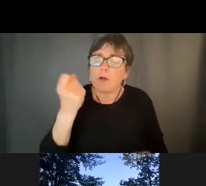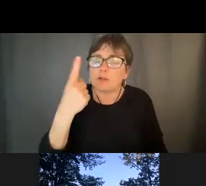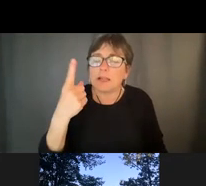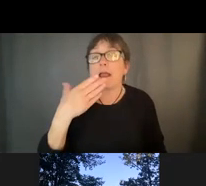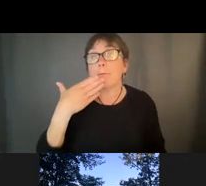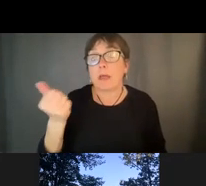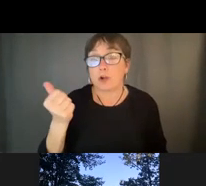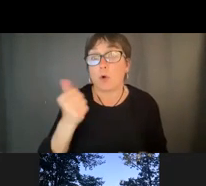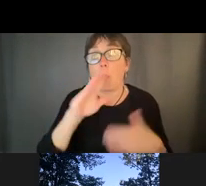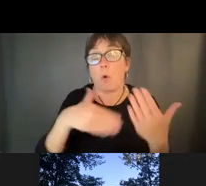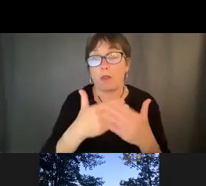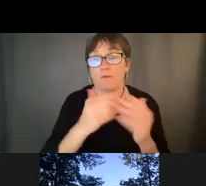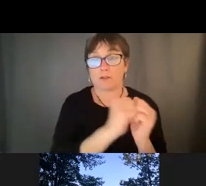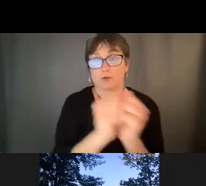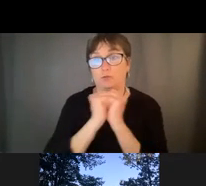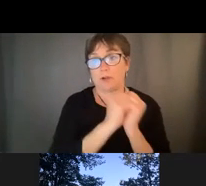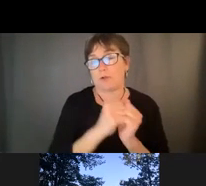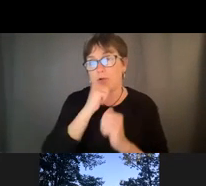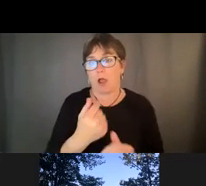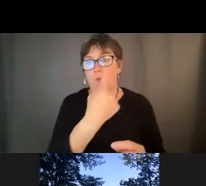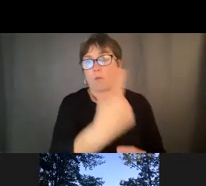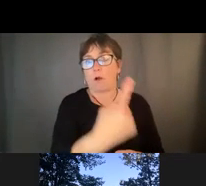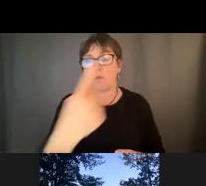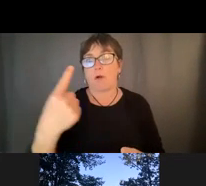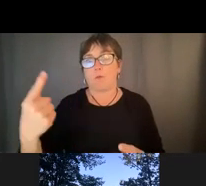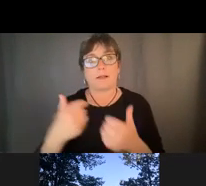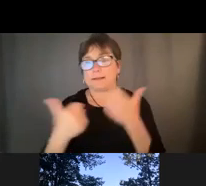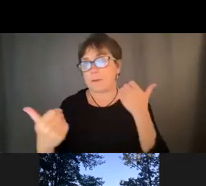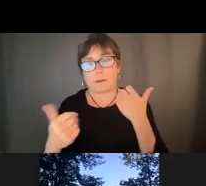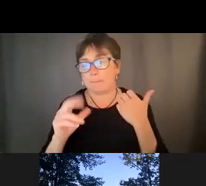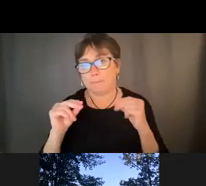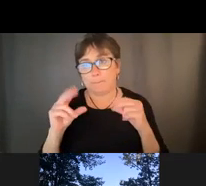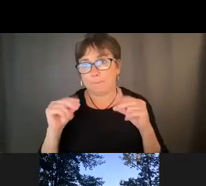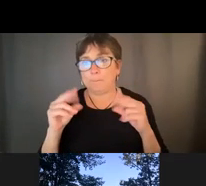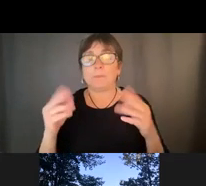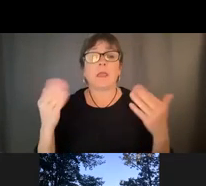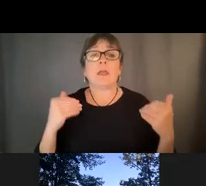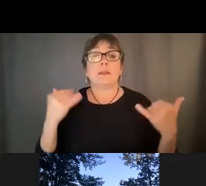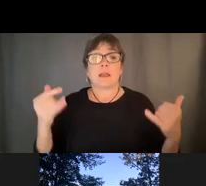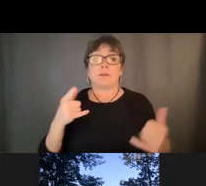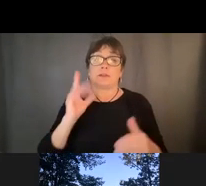So that's where, again, so I'll just show you quickly again. So if you're on the RAISE homepage here,